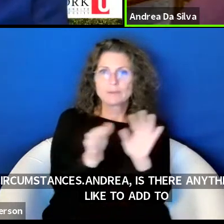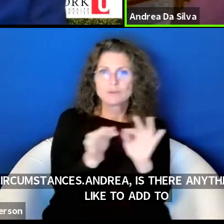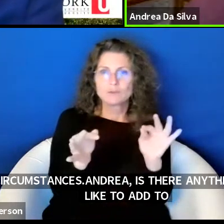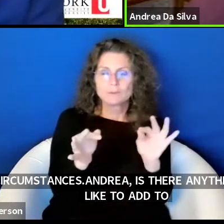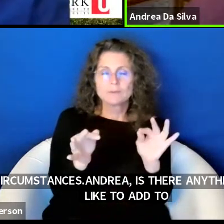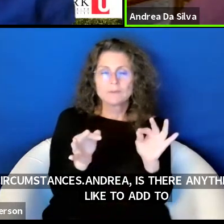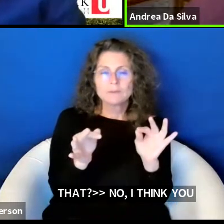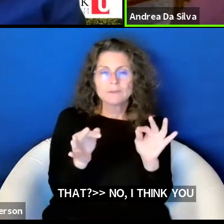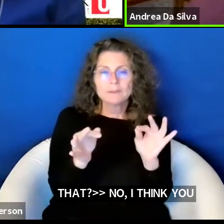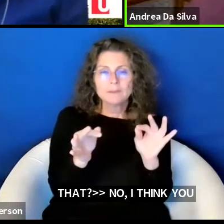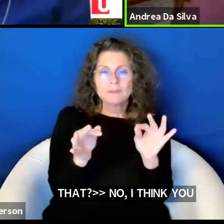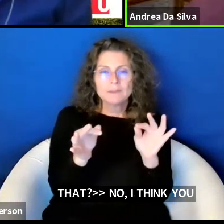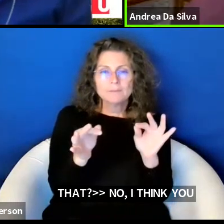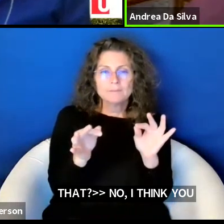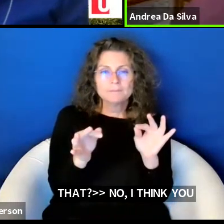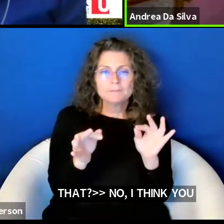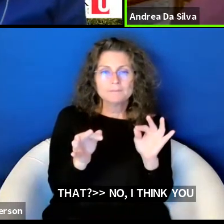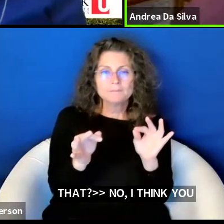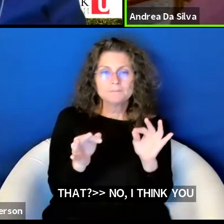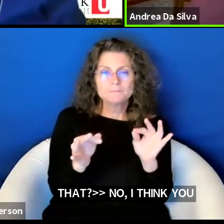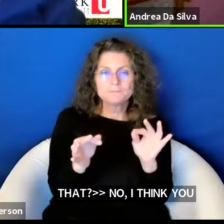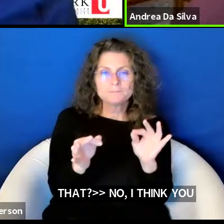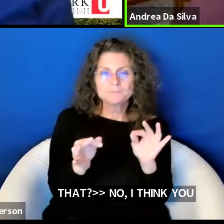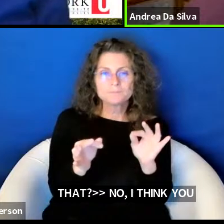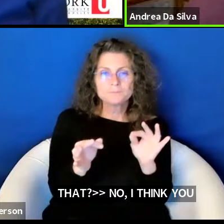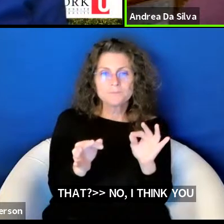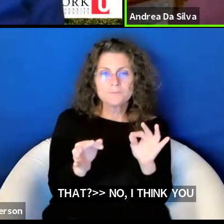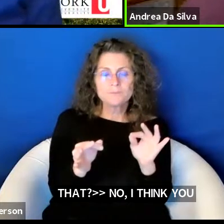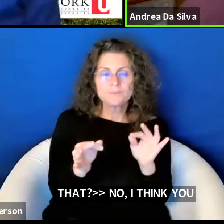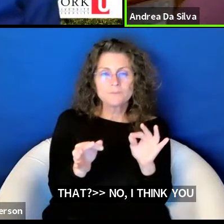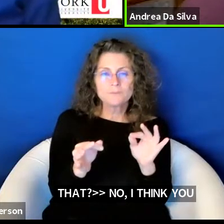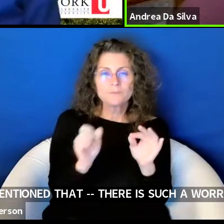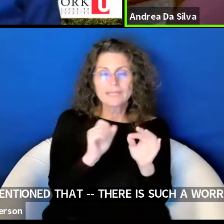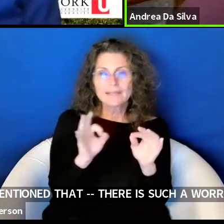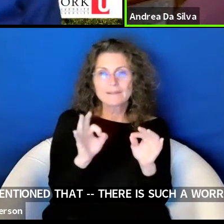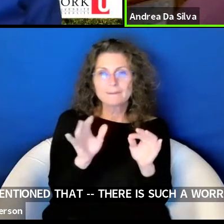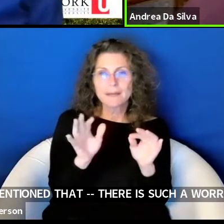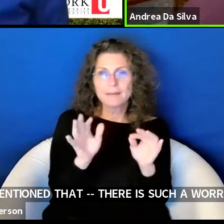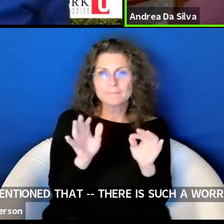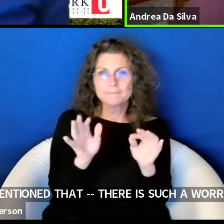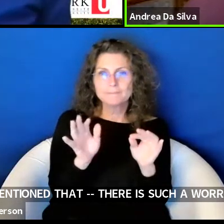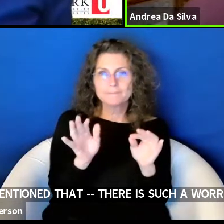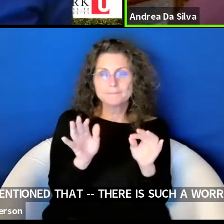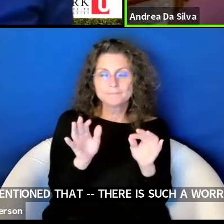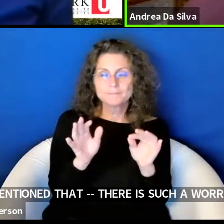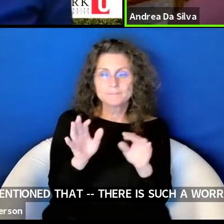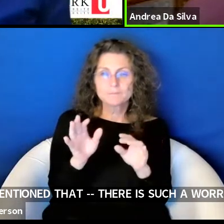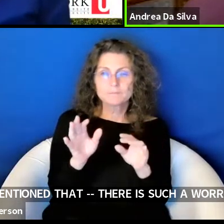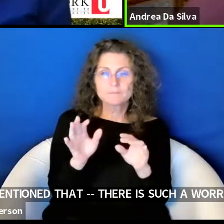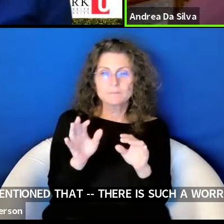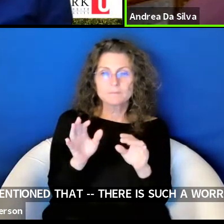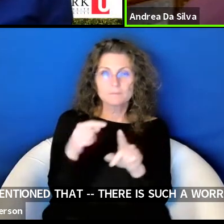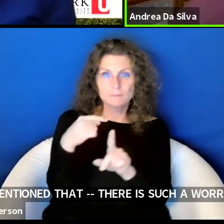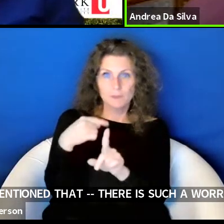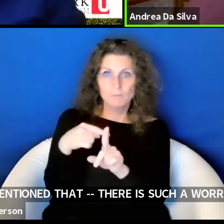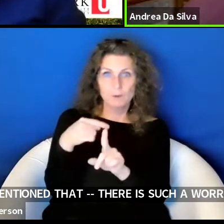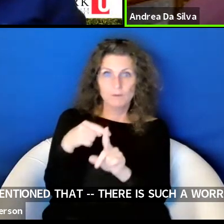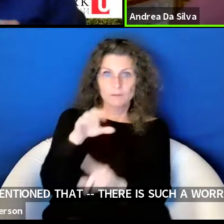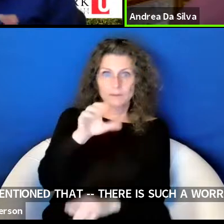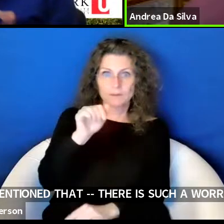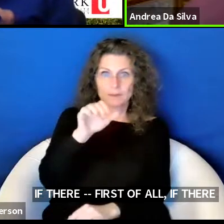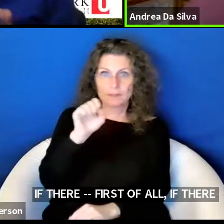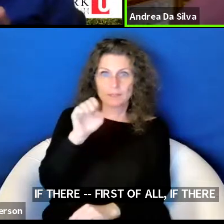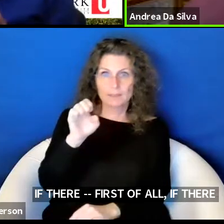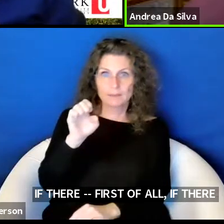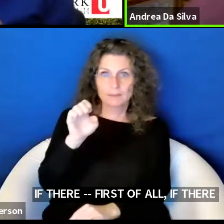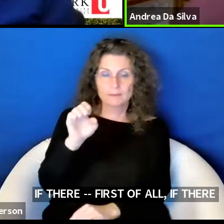like if there, first of all, if there is a positive case, then the